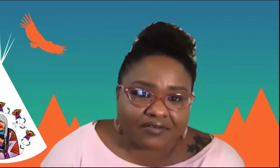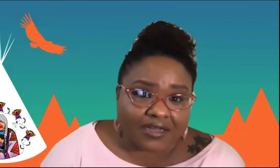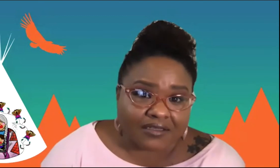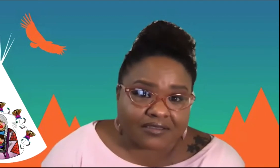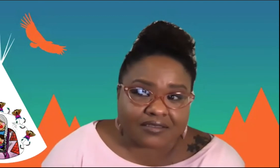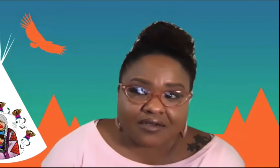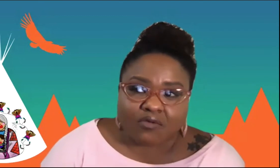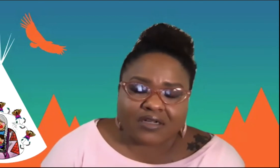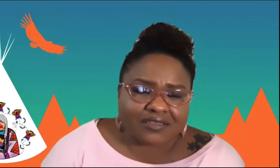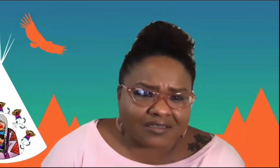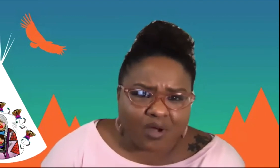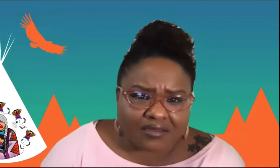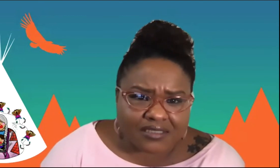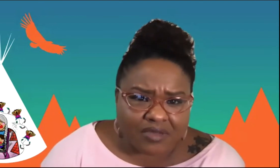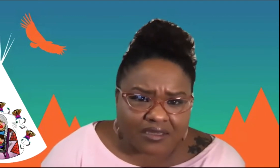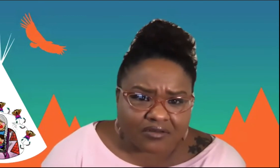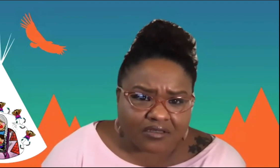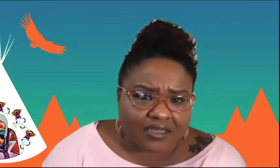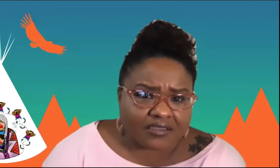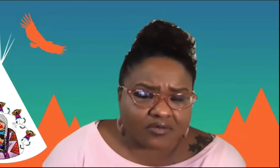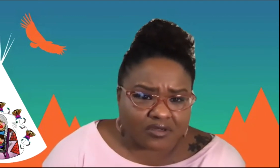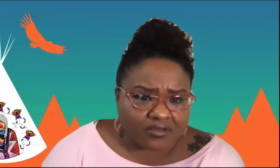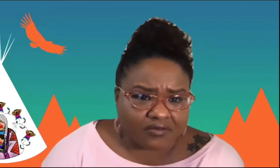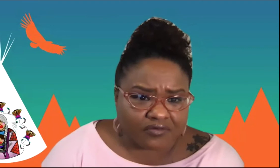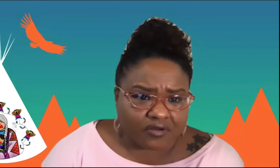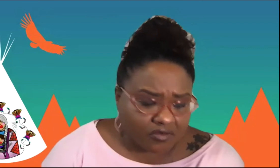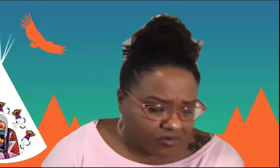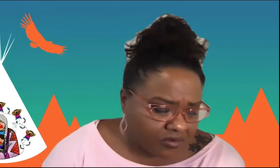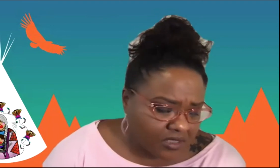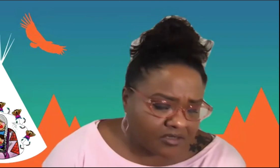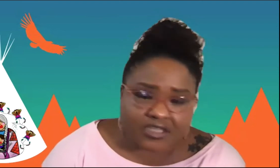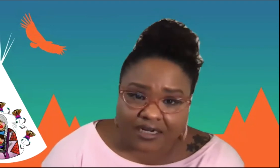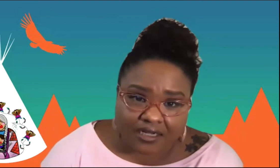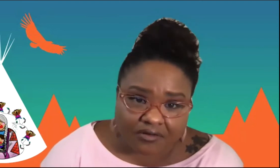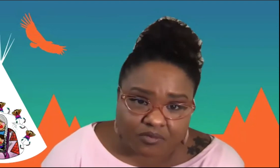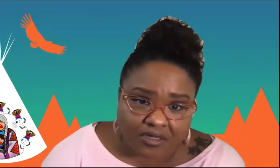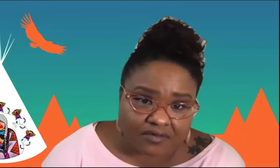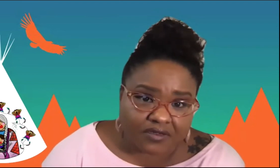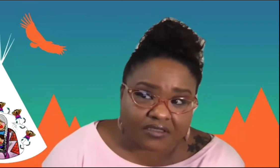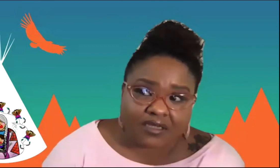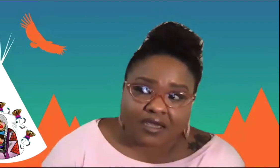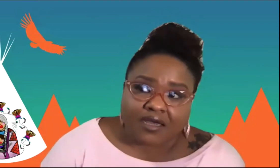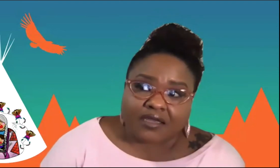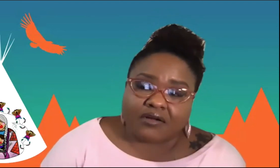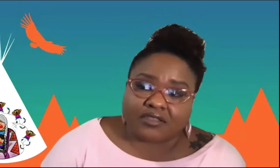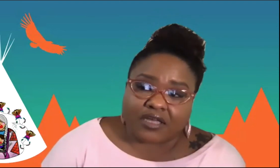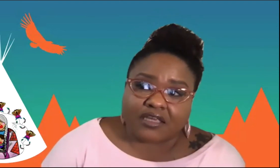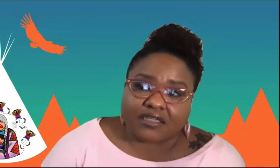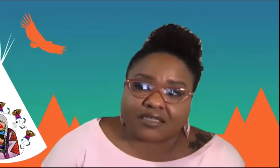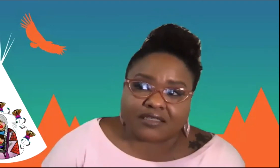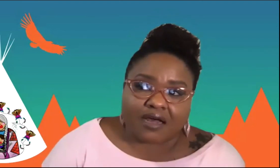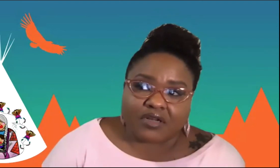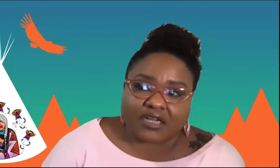addressing violence. What does policymaking look like as a result of cultural understanding and responsiveness? Mm-hmm. You know, so I